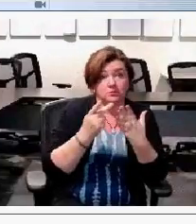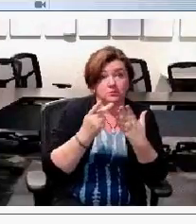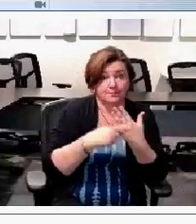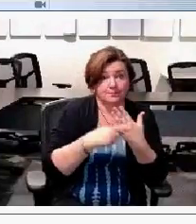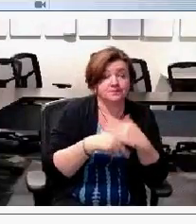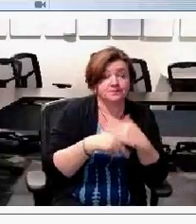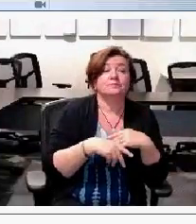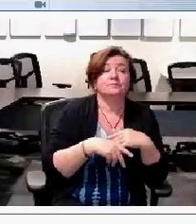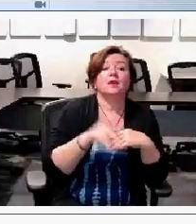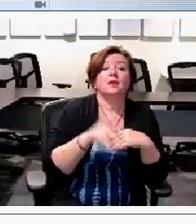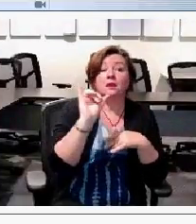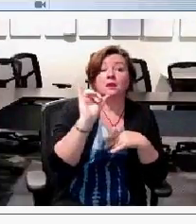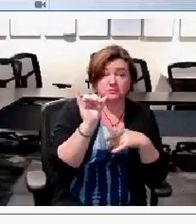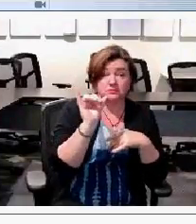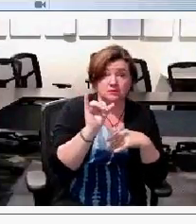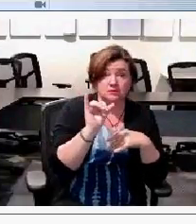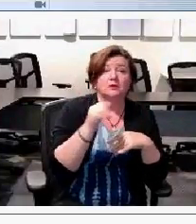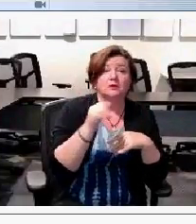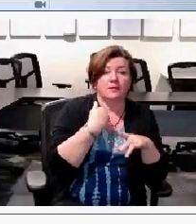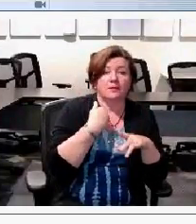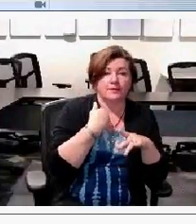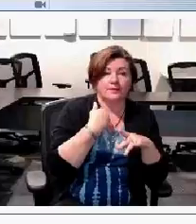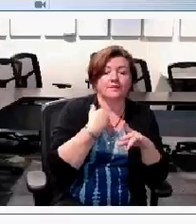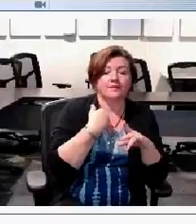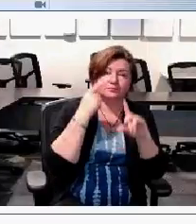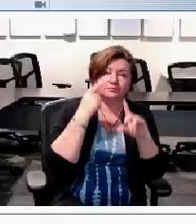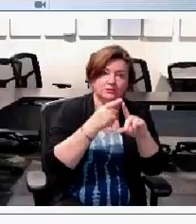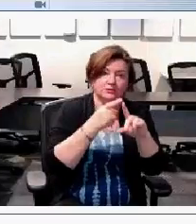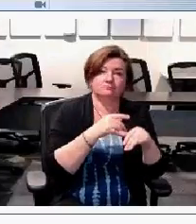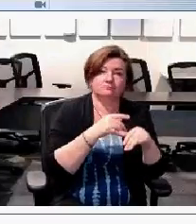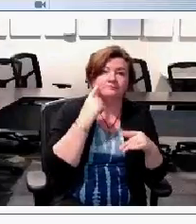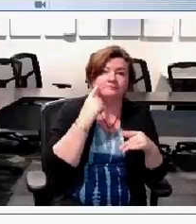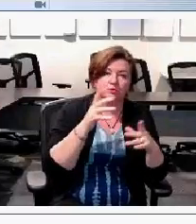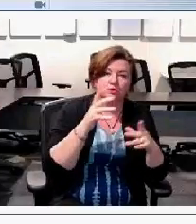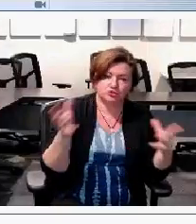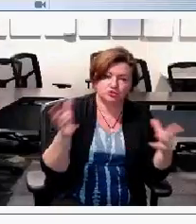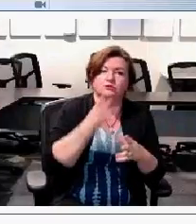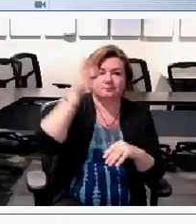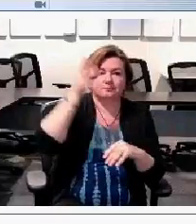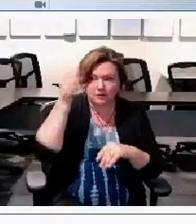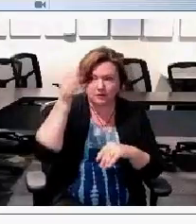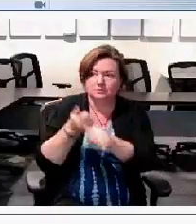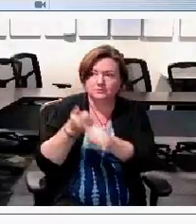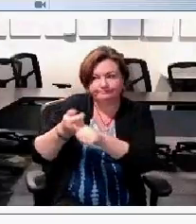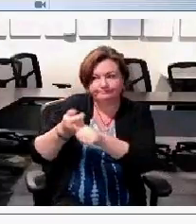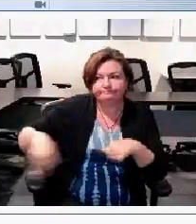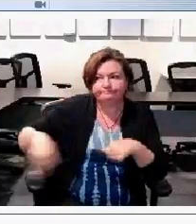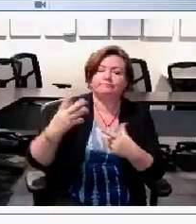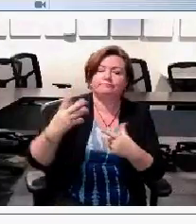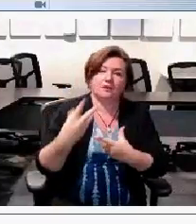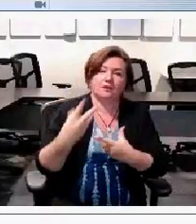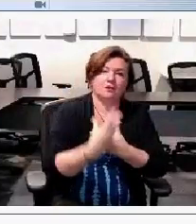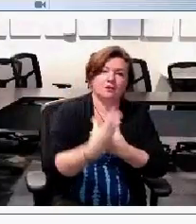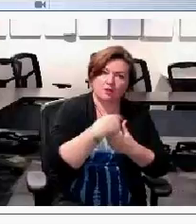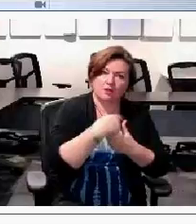and one of our primary objectives is just empowering parents so that they are fully participating in